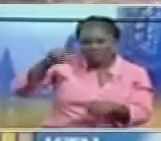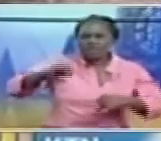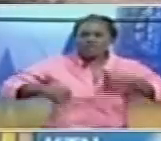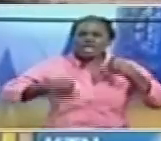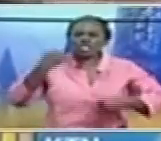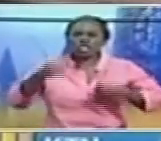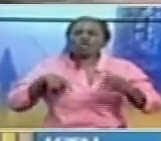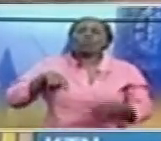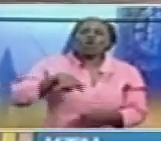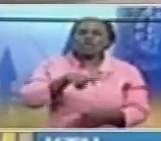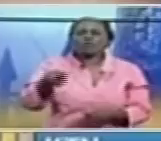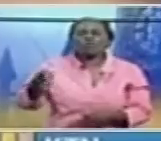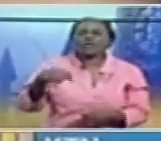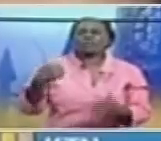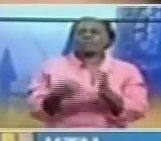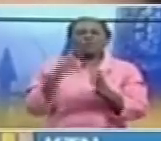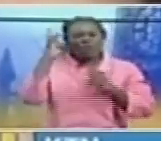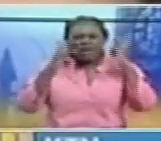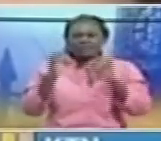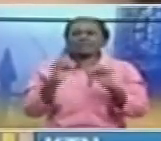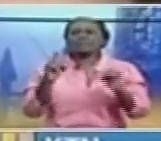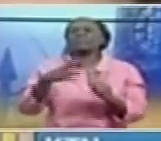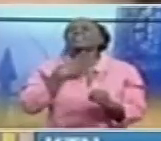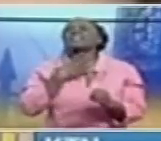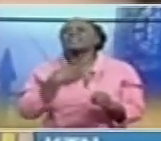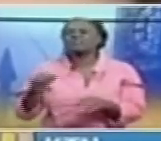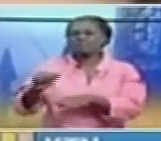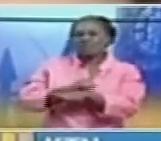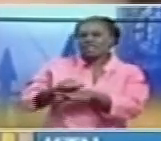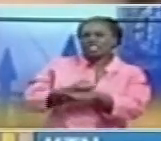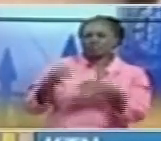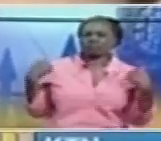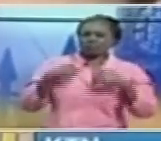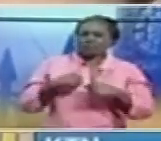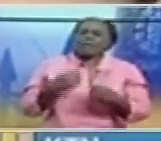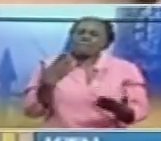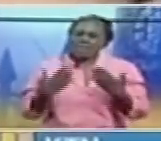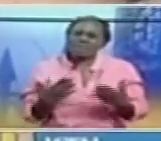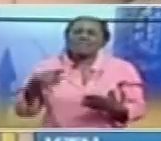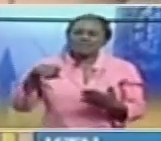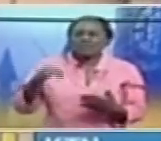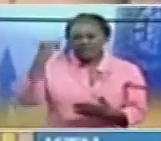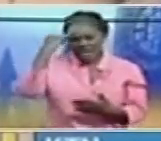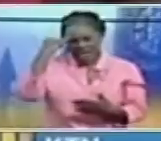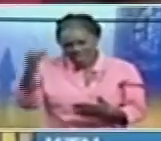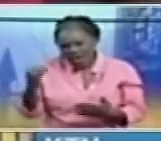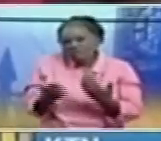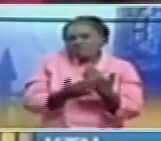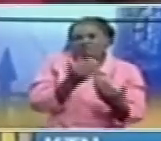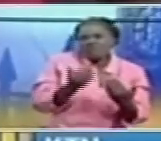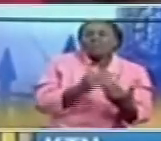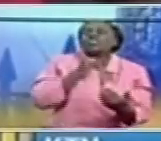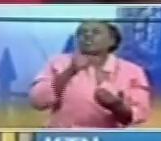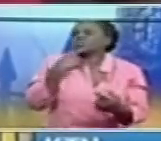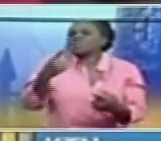enjoys leisurely walks around the Borana camp. He likes some brushing of his coat, perhaps his idea of a spa treatment, not